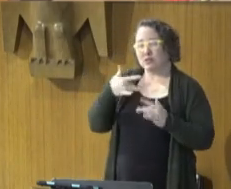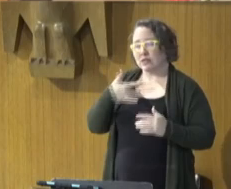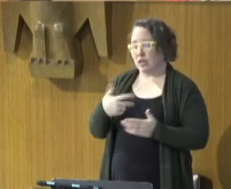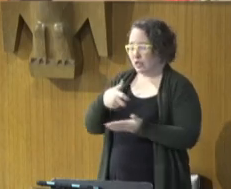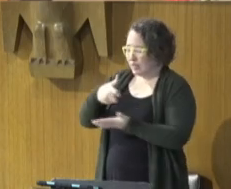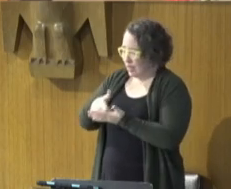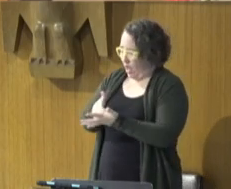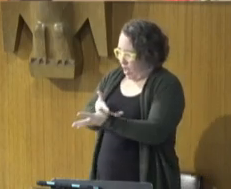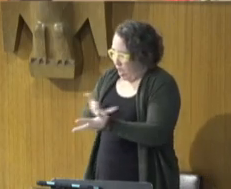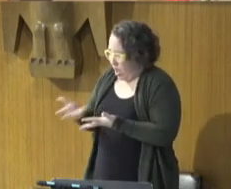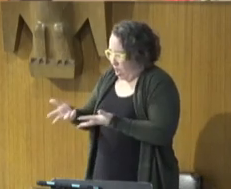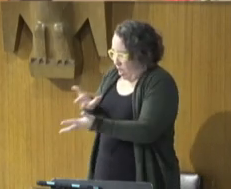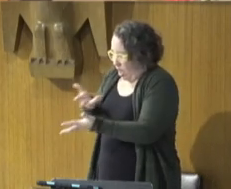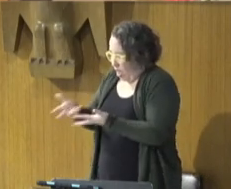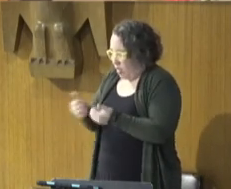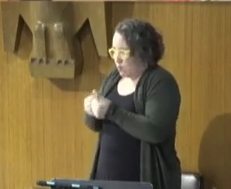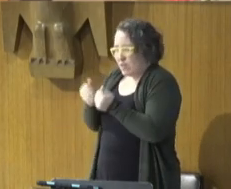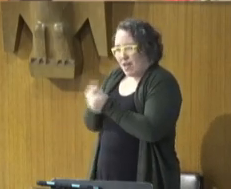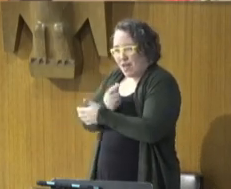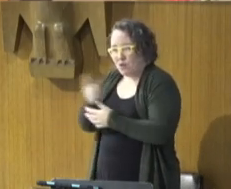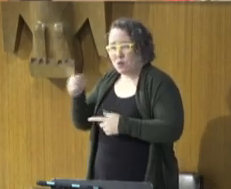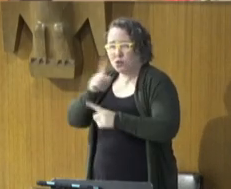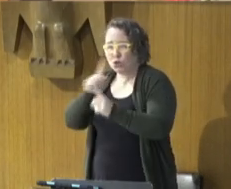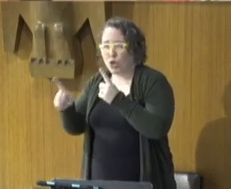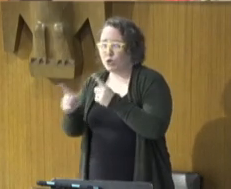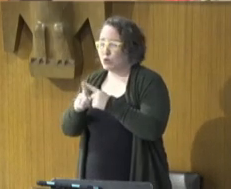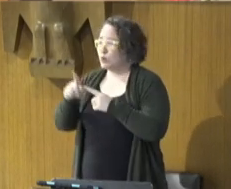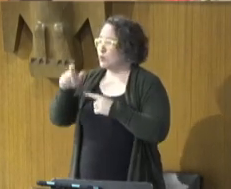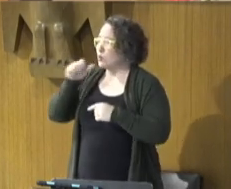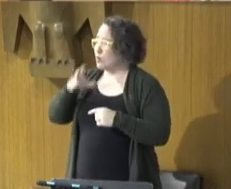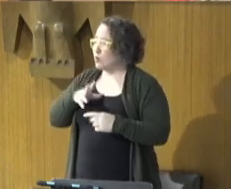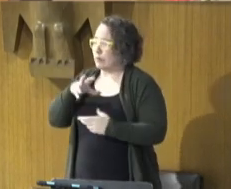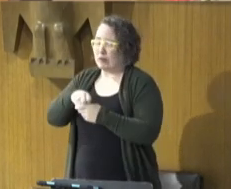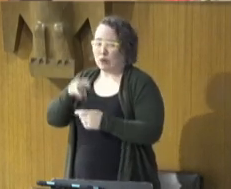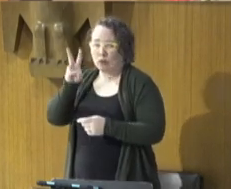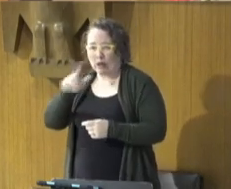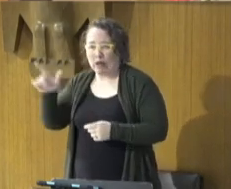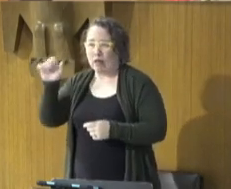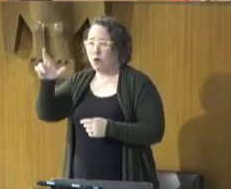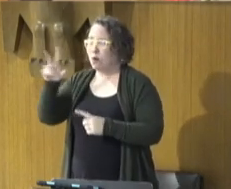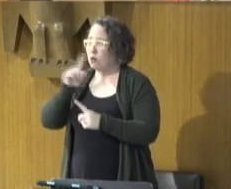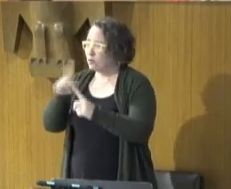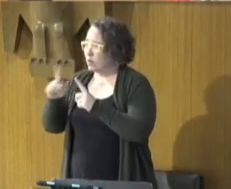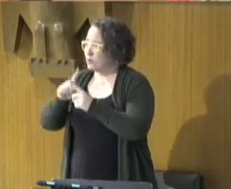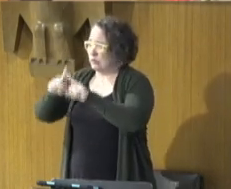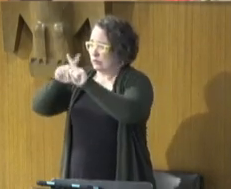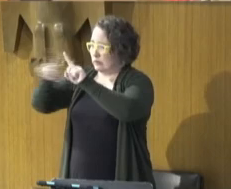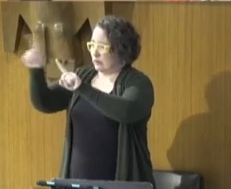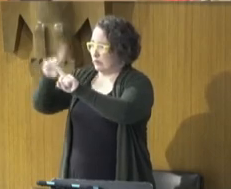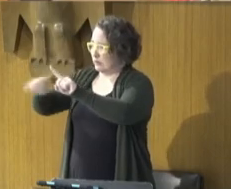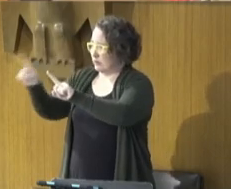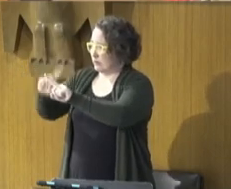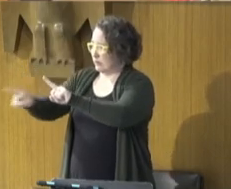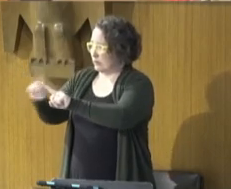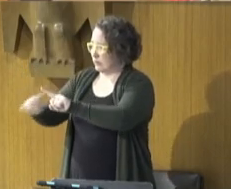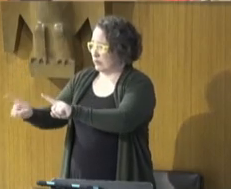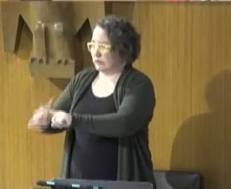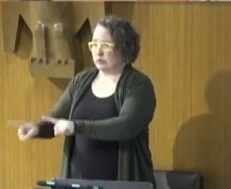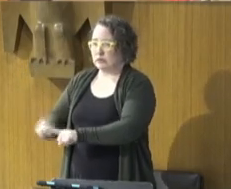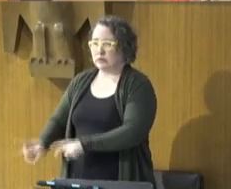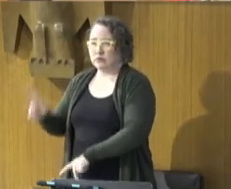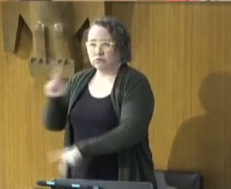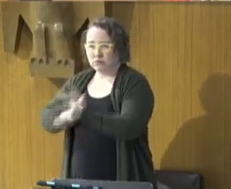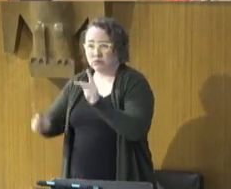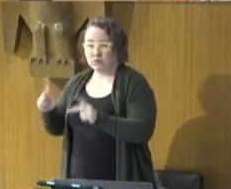any place, at any time. He'll talk with the Canaanite woman at the well in John chapter 4, even though as a rabbi, he's not supposed to